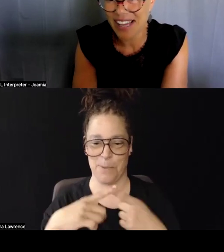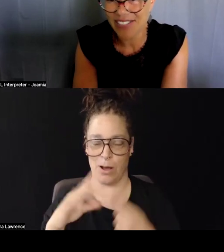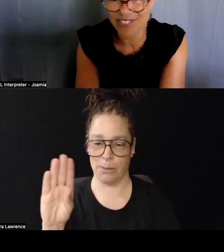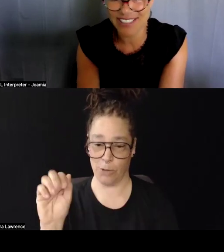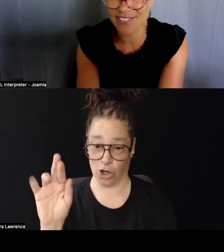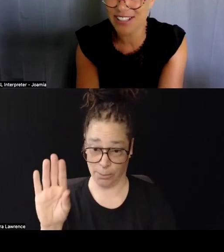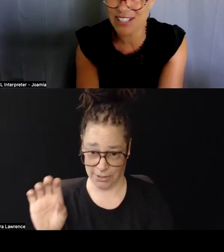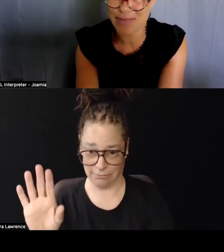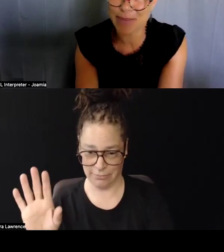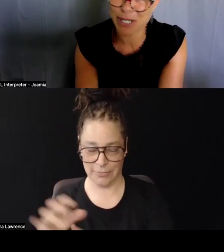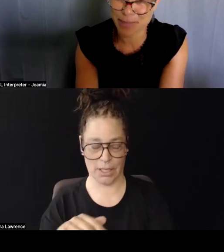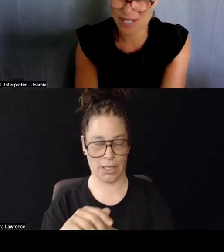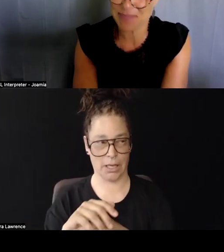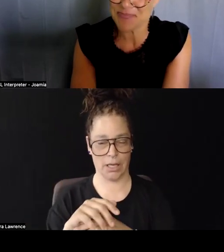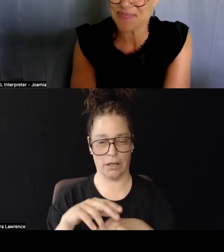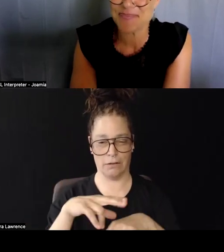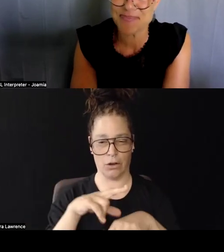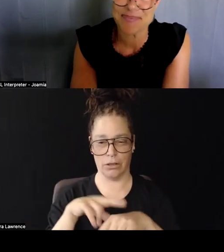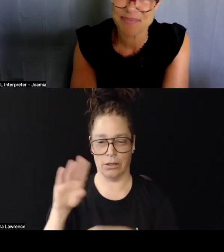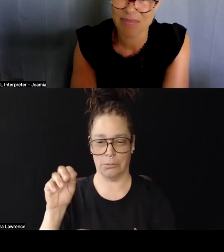Well, I have conflicting feelings about Barbies.